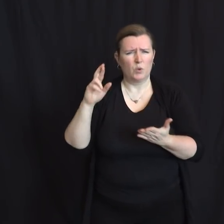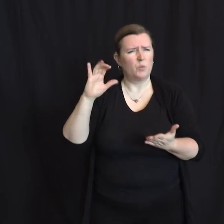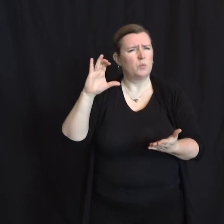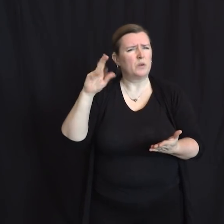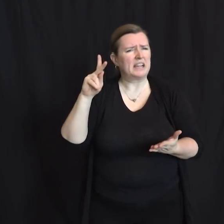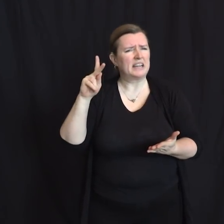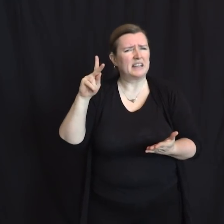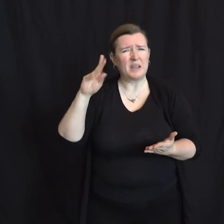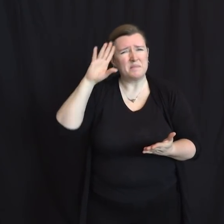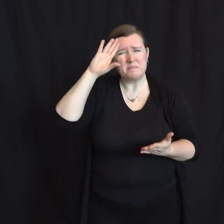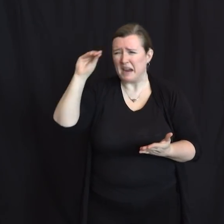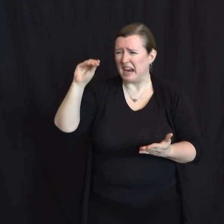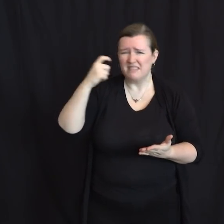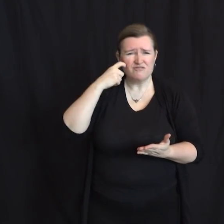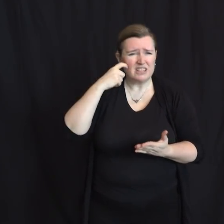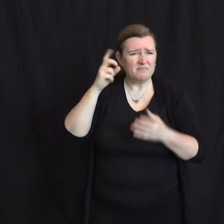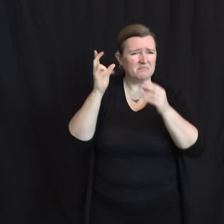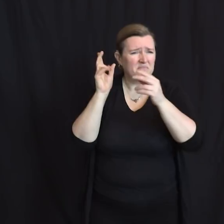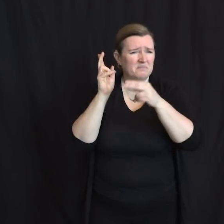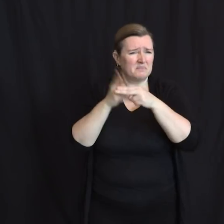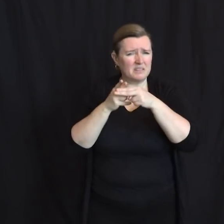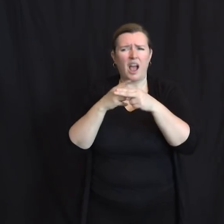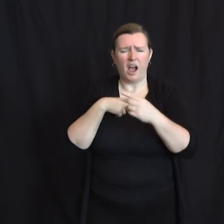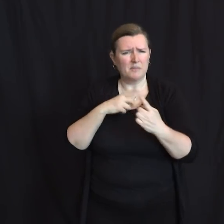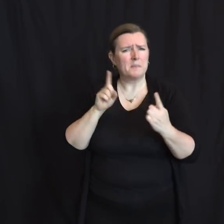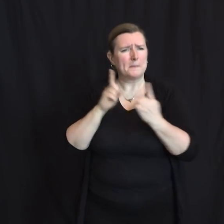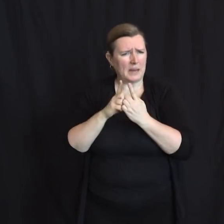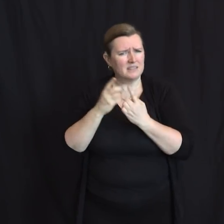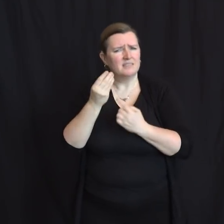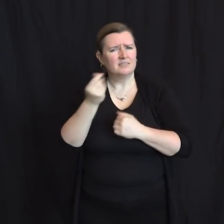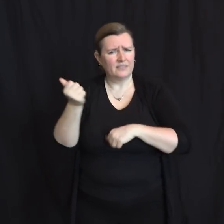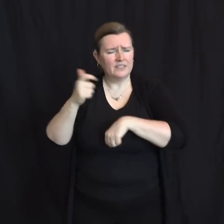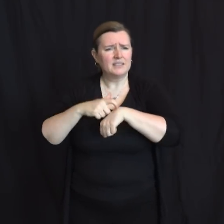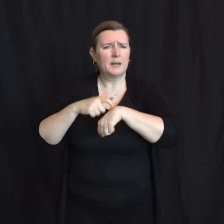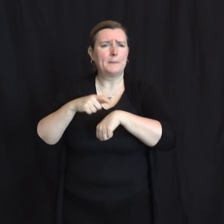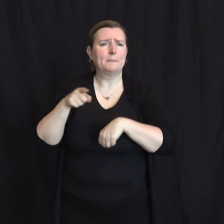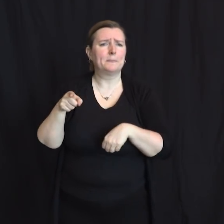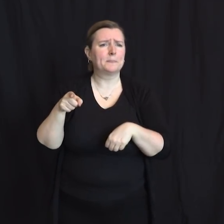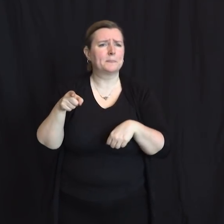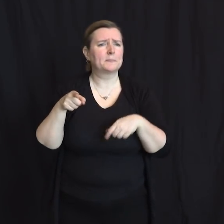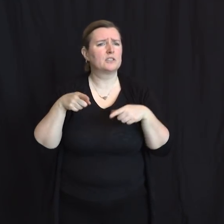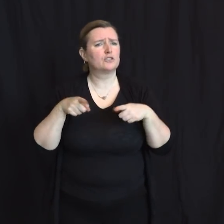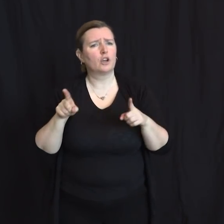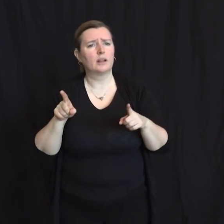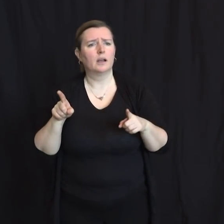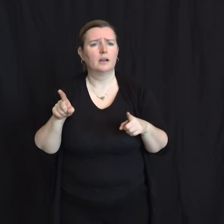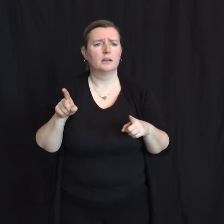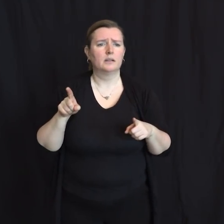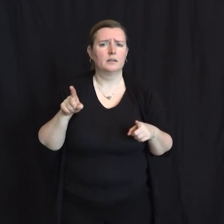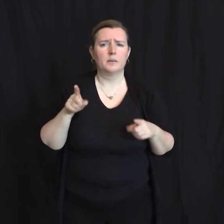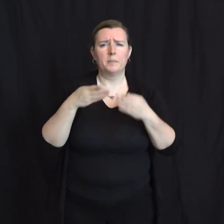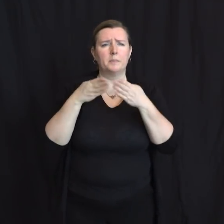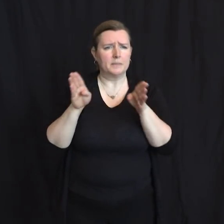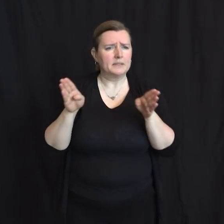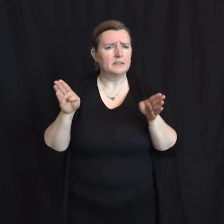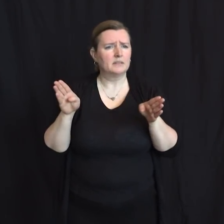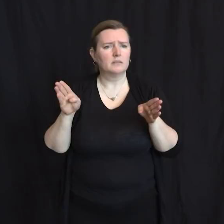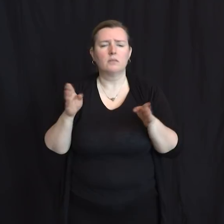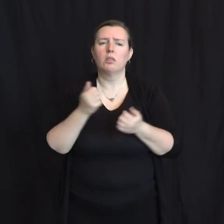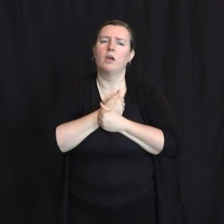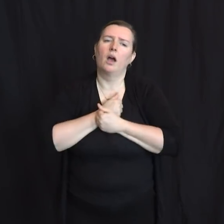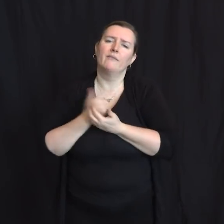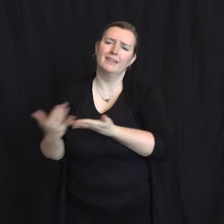him a few times a year, mostly at our former troopers' picnics. He was an avid collector of police patches, and there was